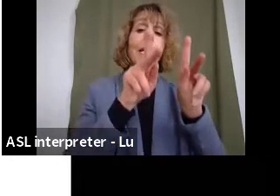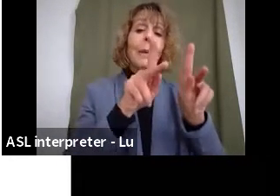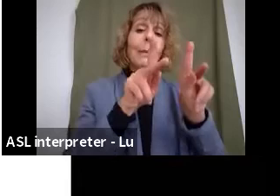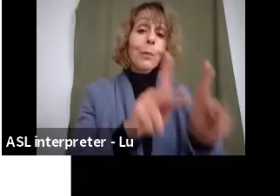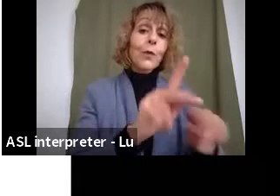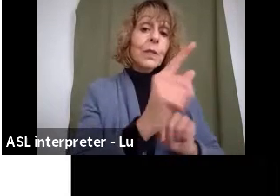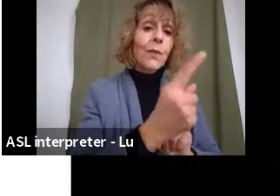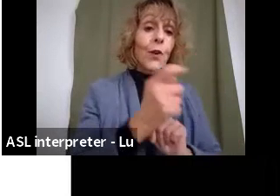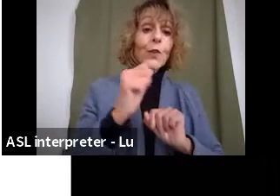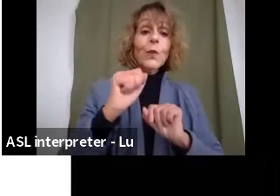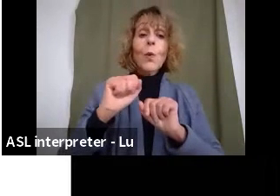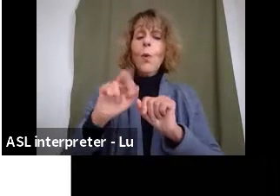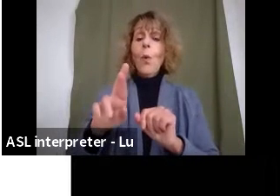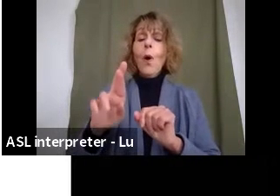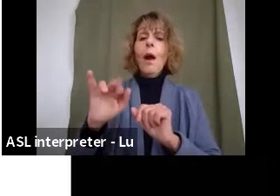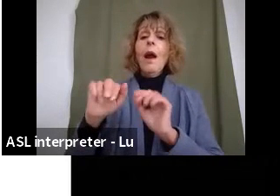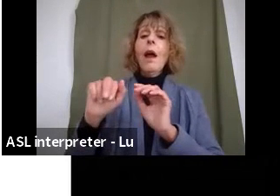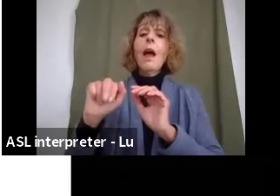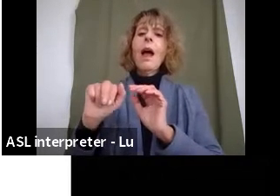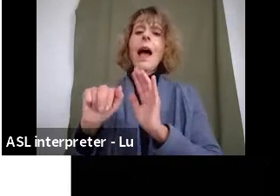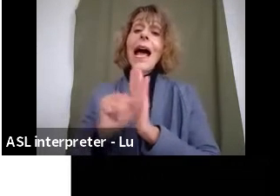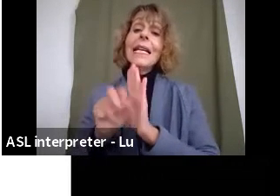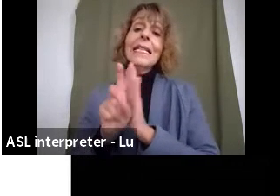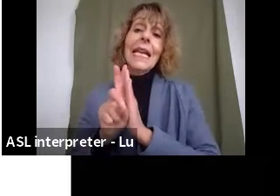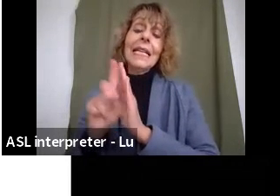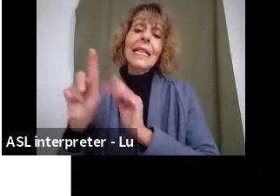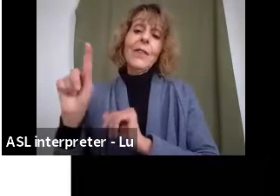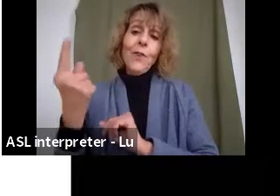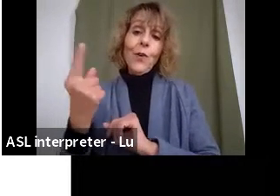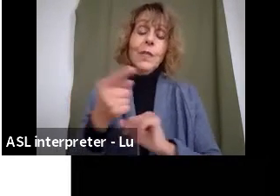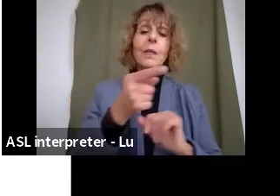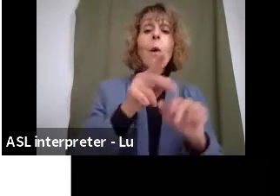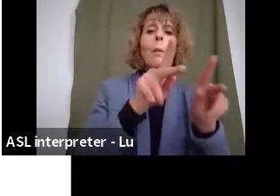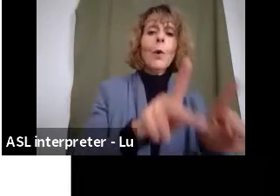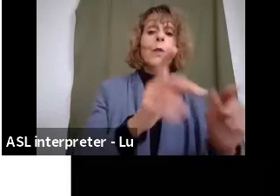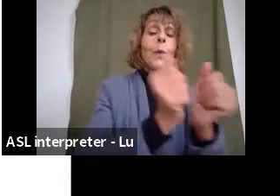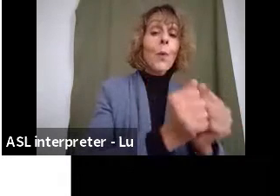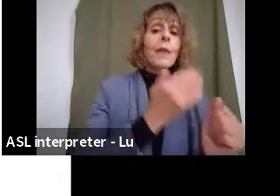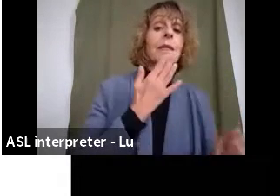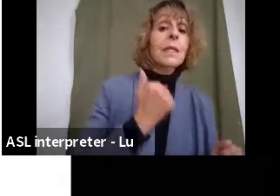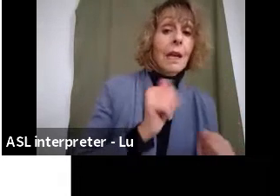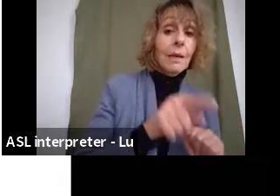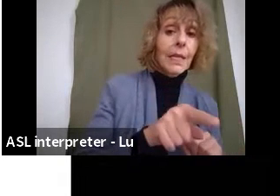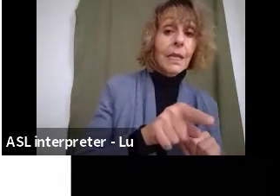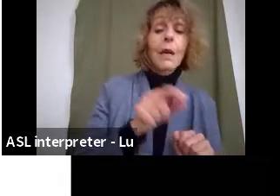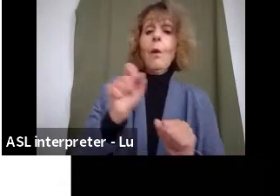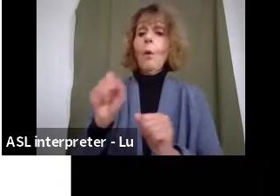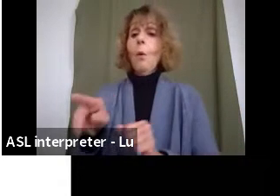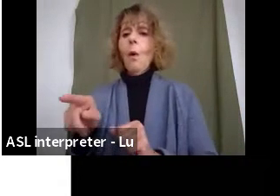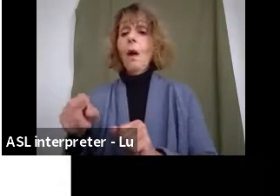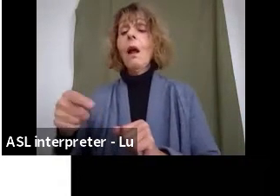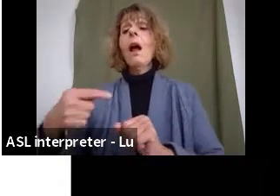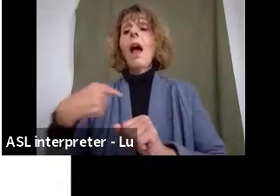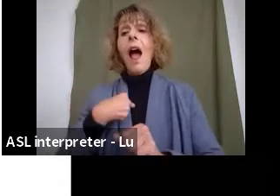diabetic. But some people actually take on what's called identity first language, and they want to be called autistic rather than person